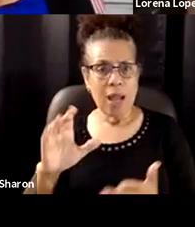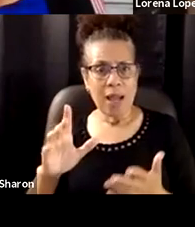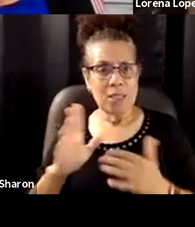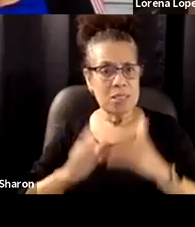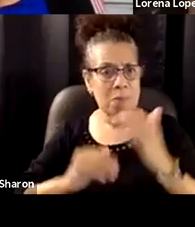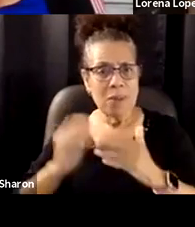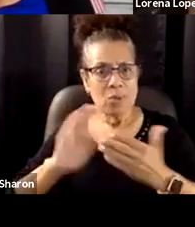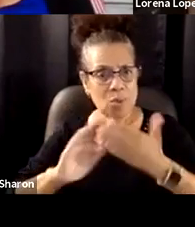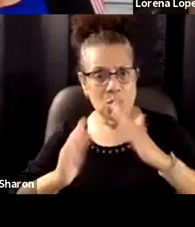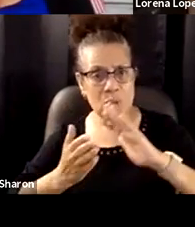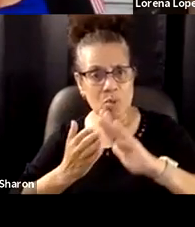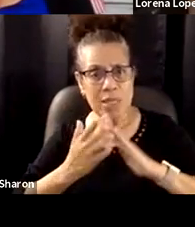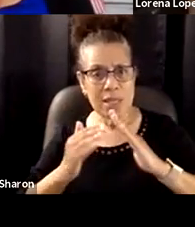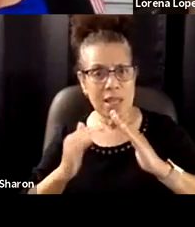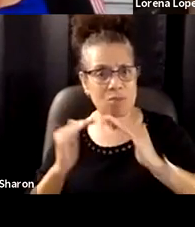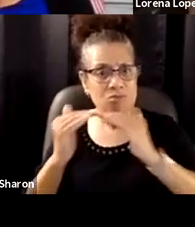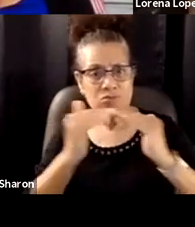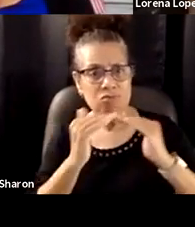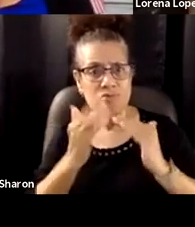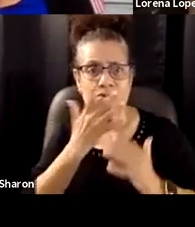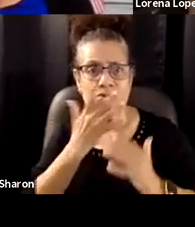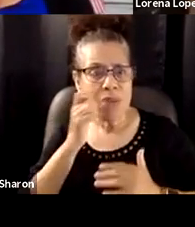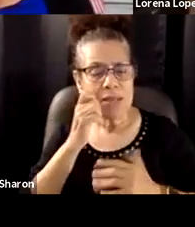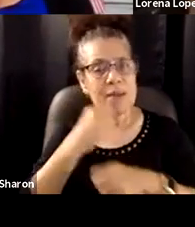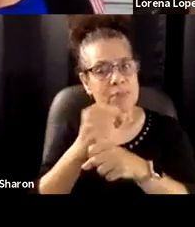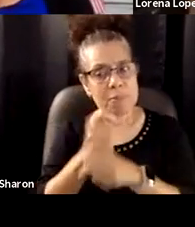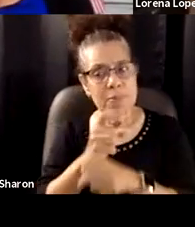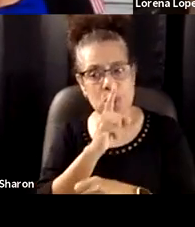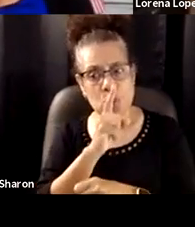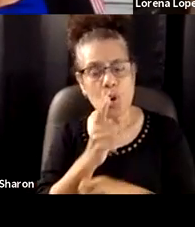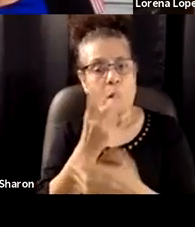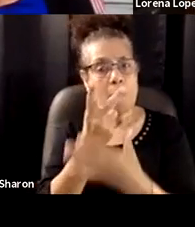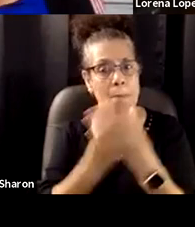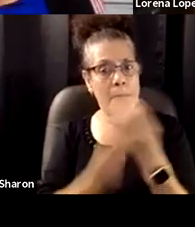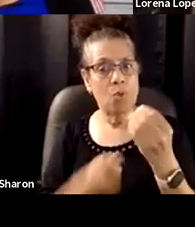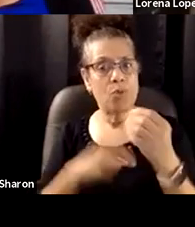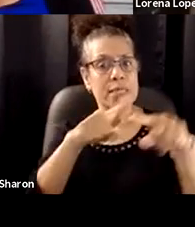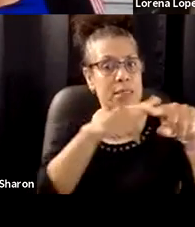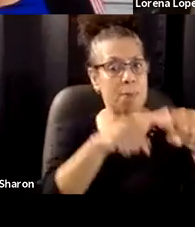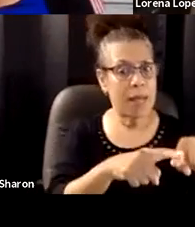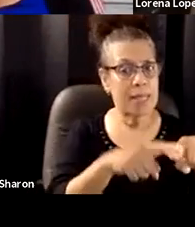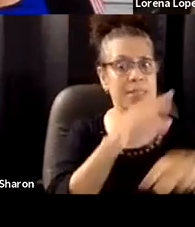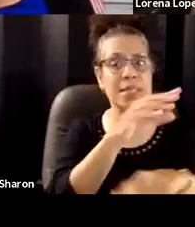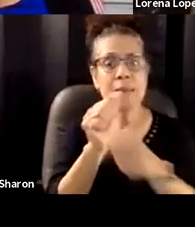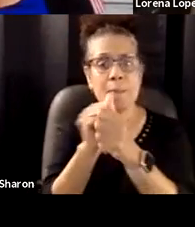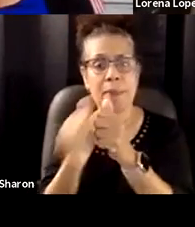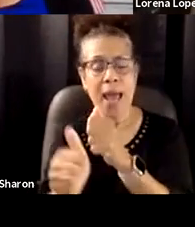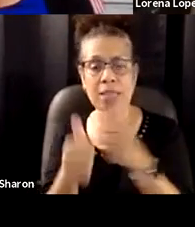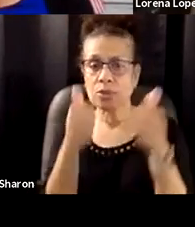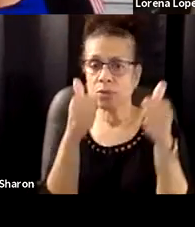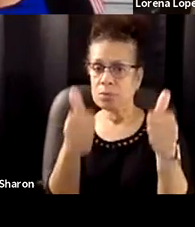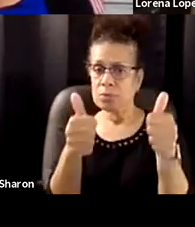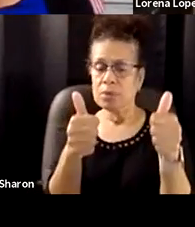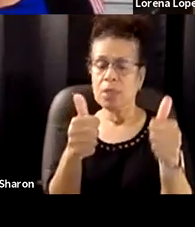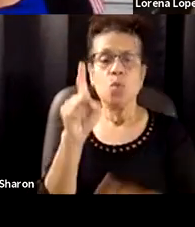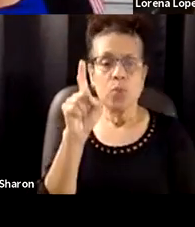community and racial equity and to assure the submission both relies on and passes with flying colors the